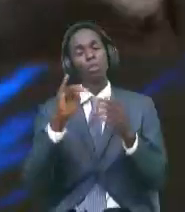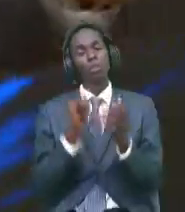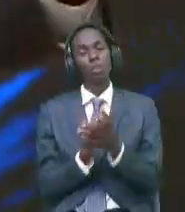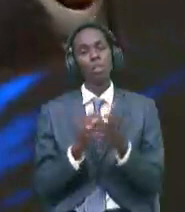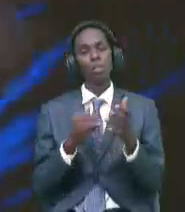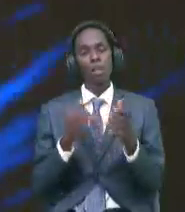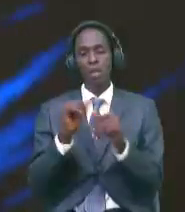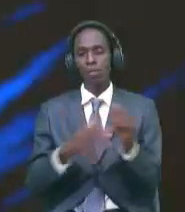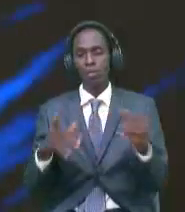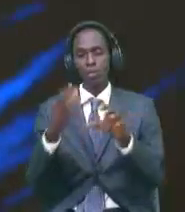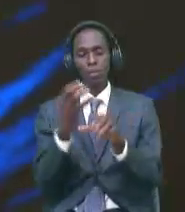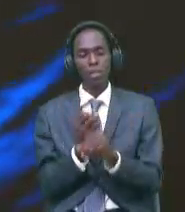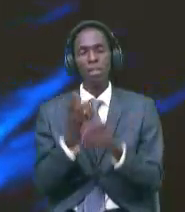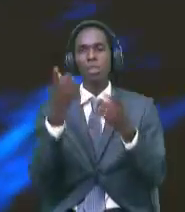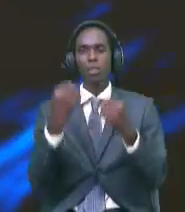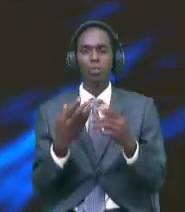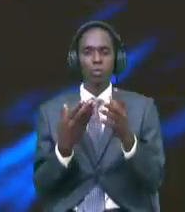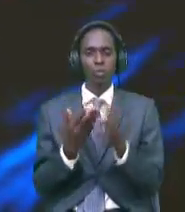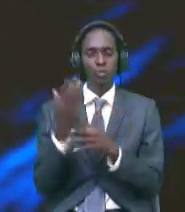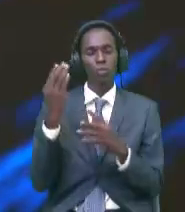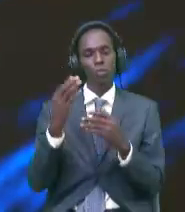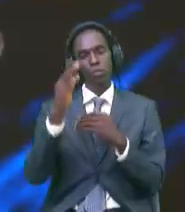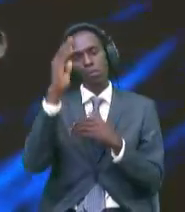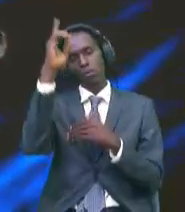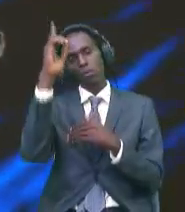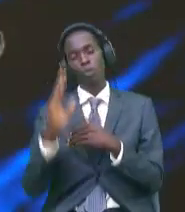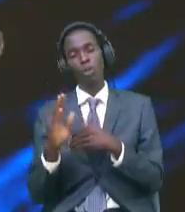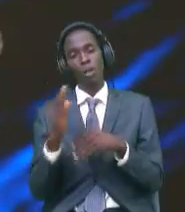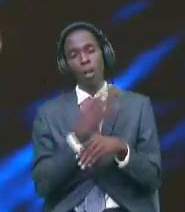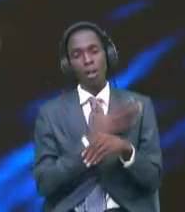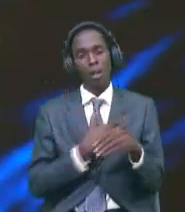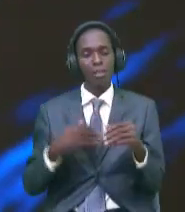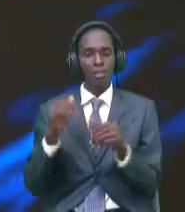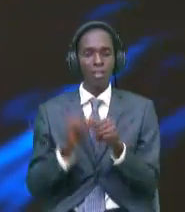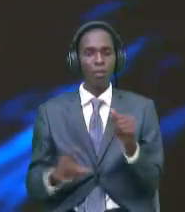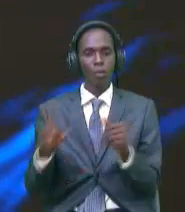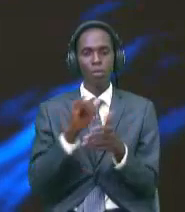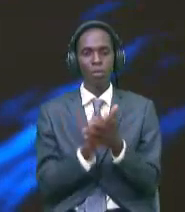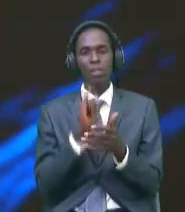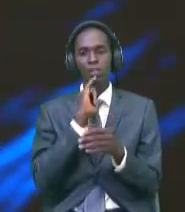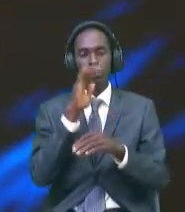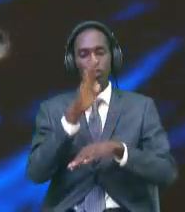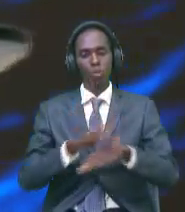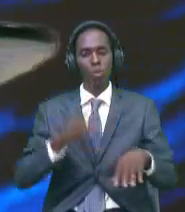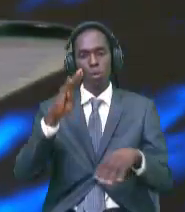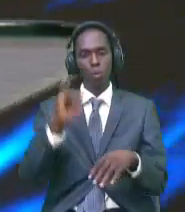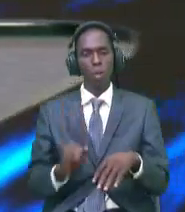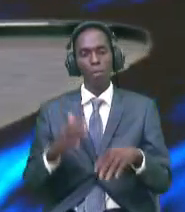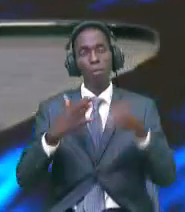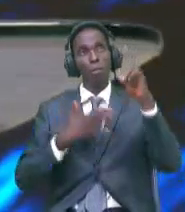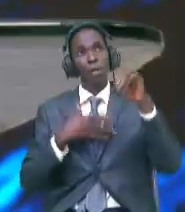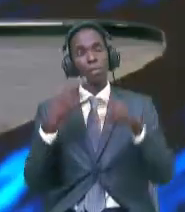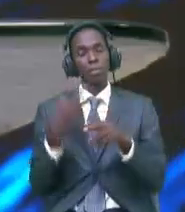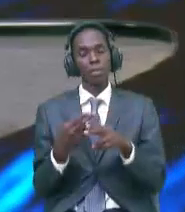gave his all. That is how you got saved. Even everyone that is called by my name, for I have